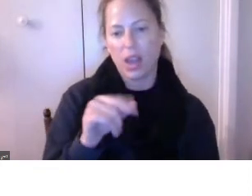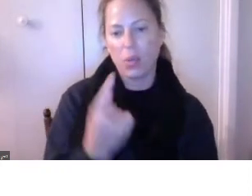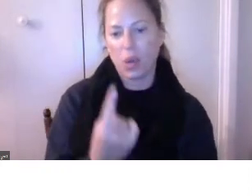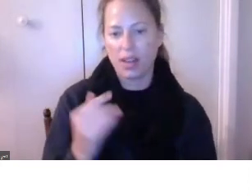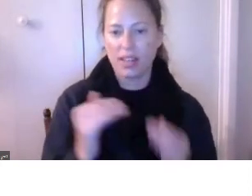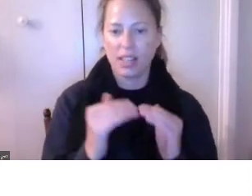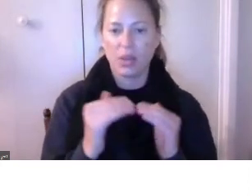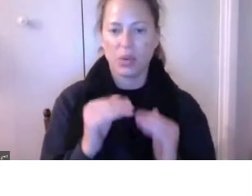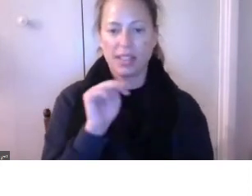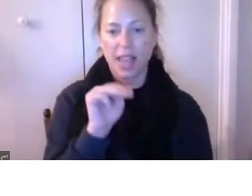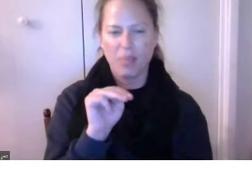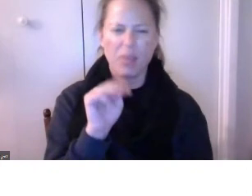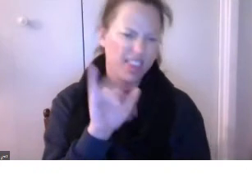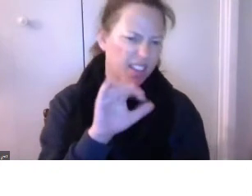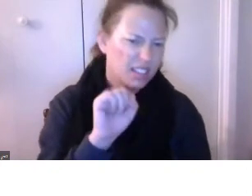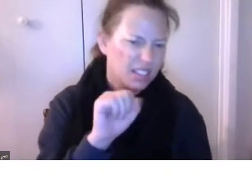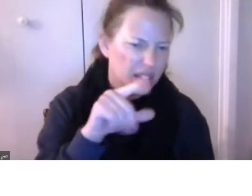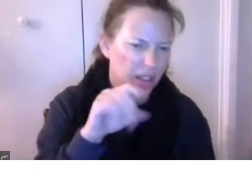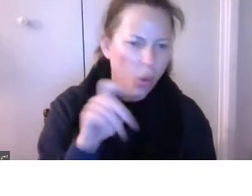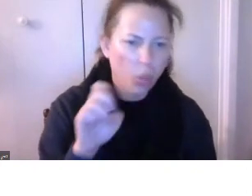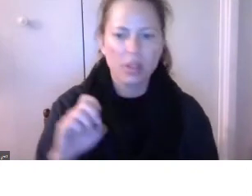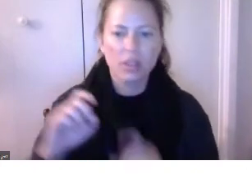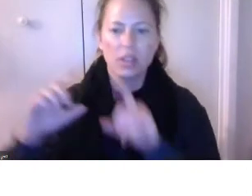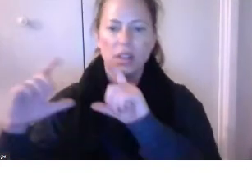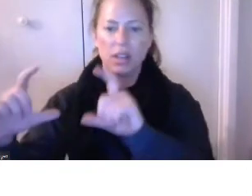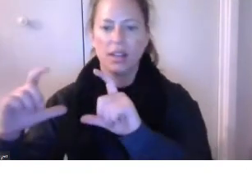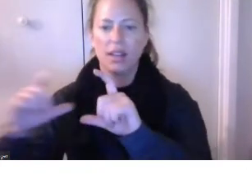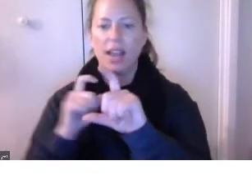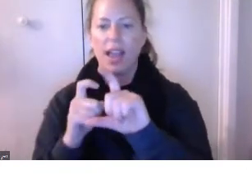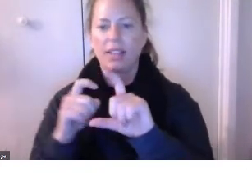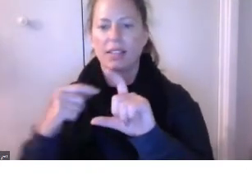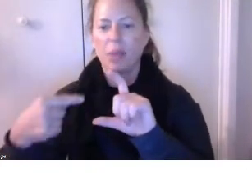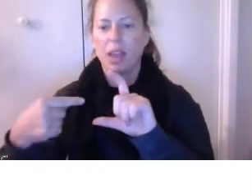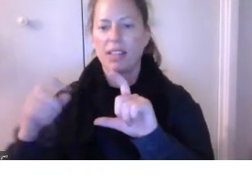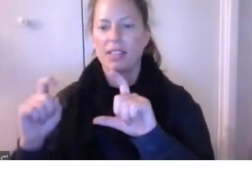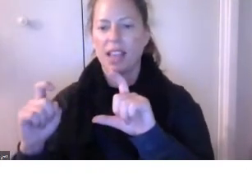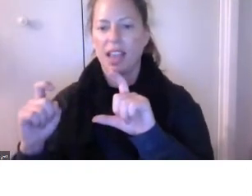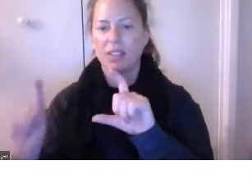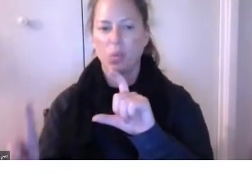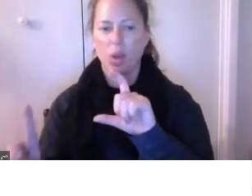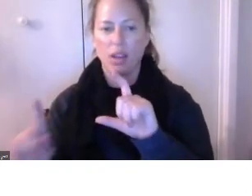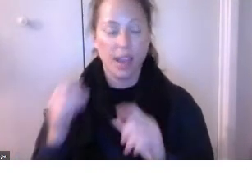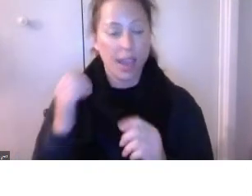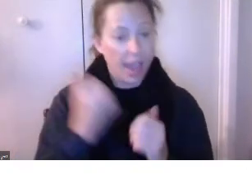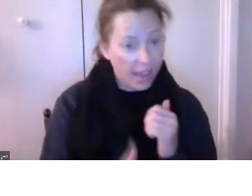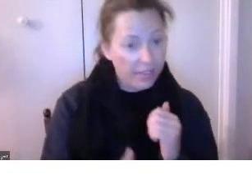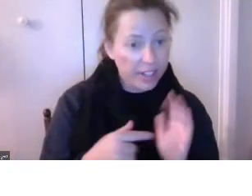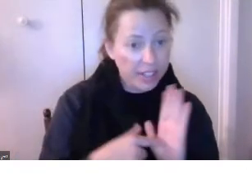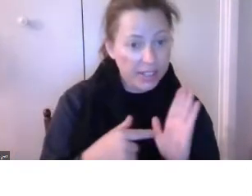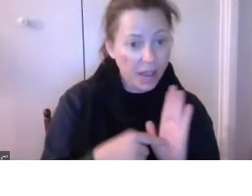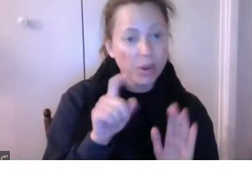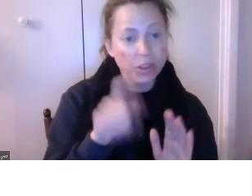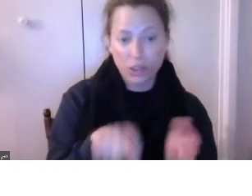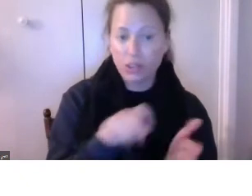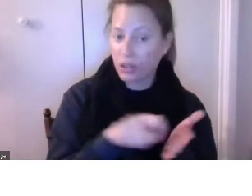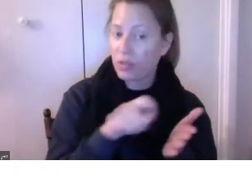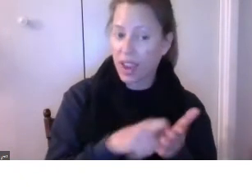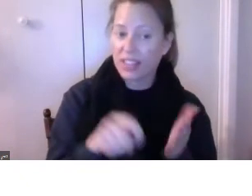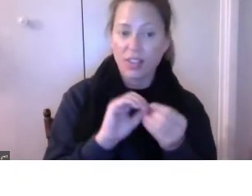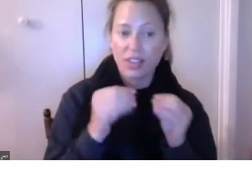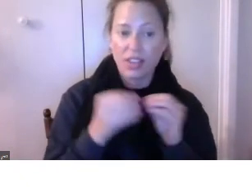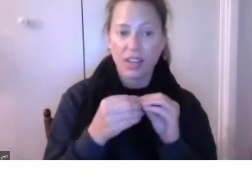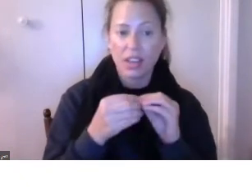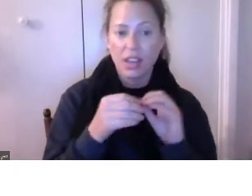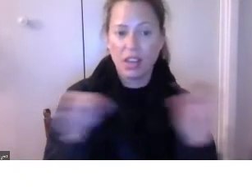times x minus x1. So for each example, you should be writing this equation down to help you remember